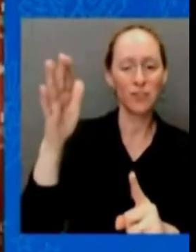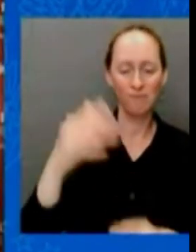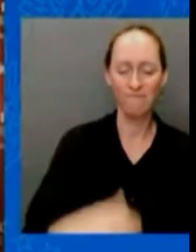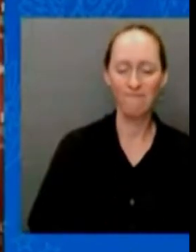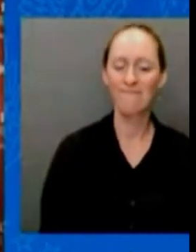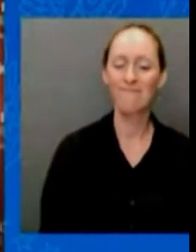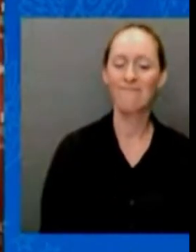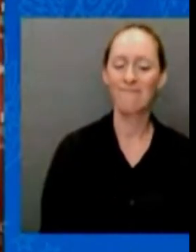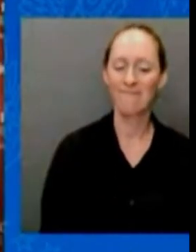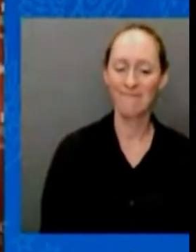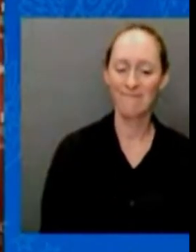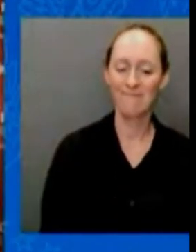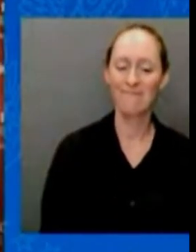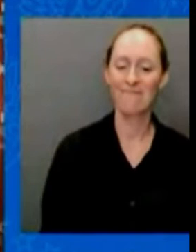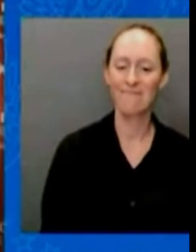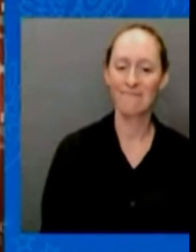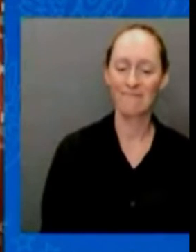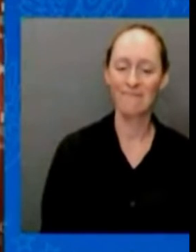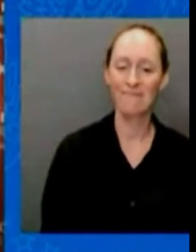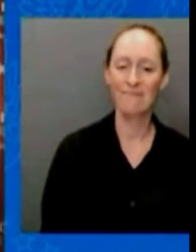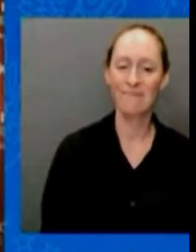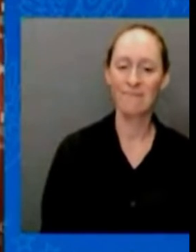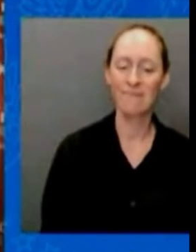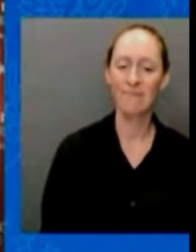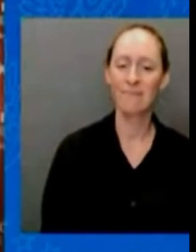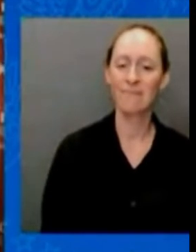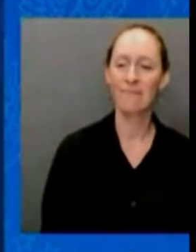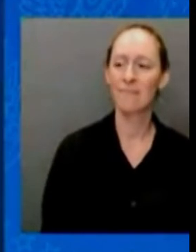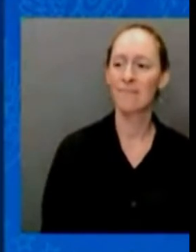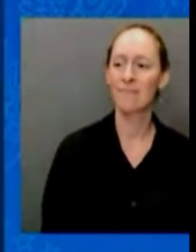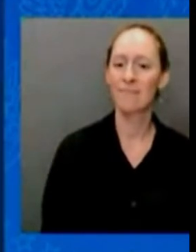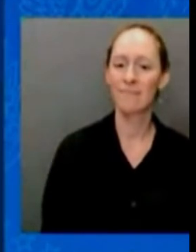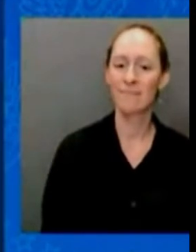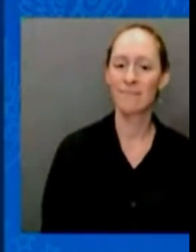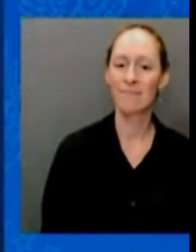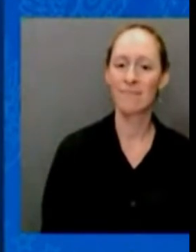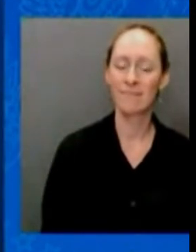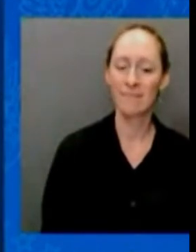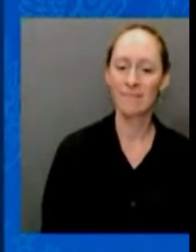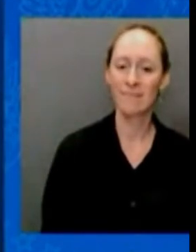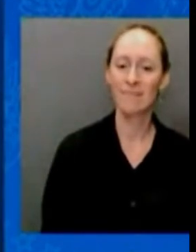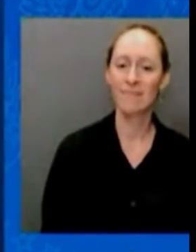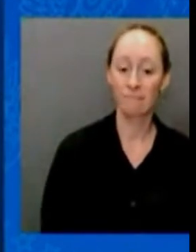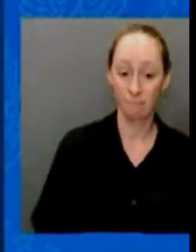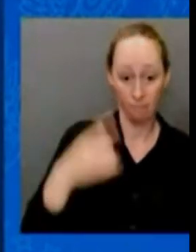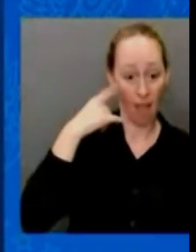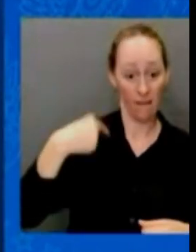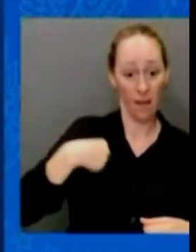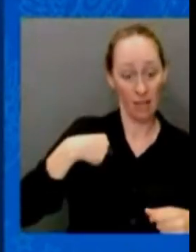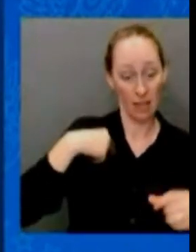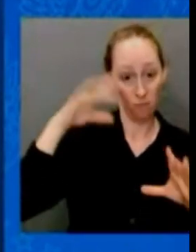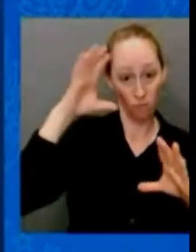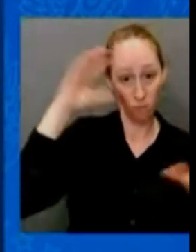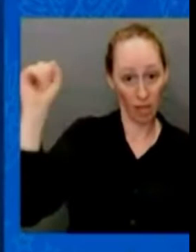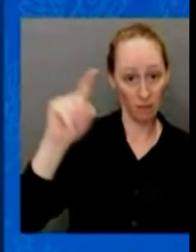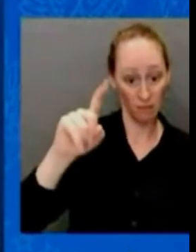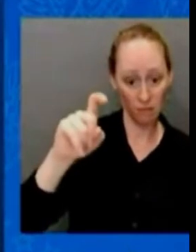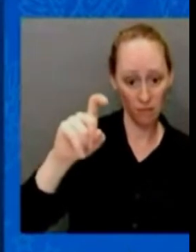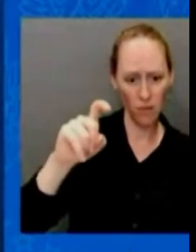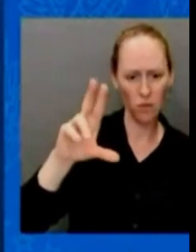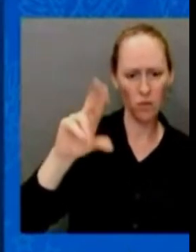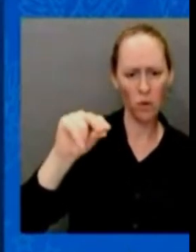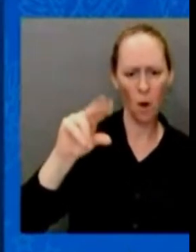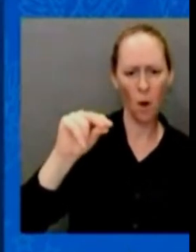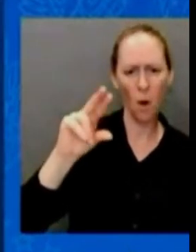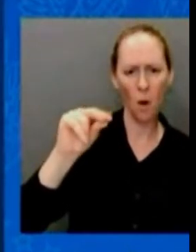Not because I'm president, but because we have entrepreneurs and people who know what they're doing to lead us